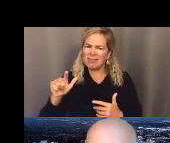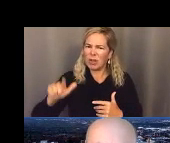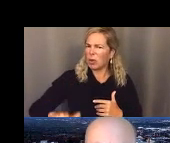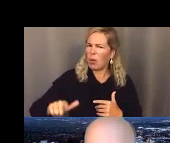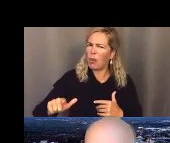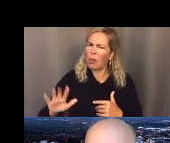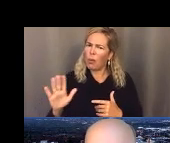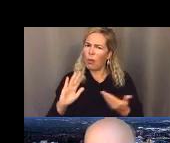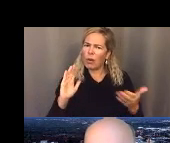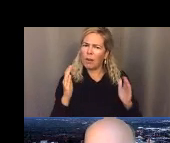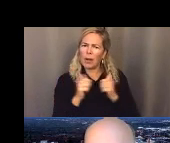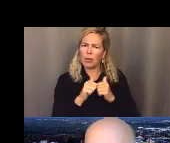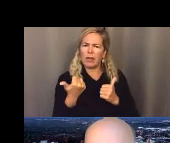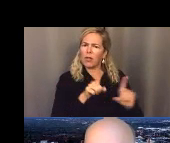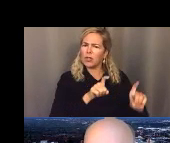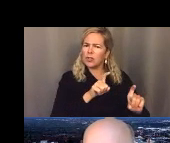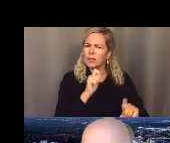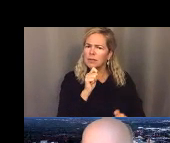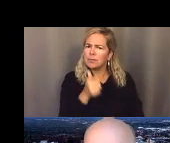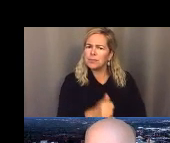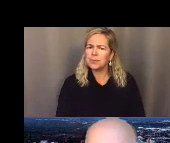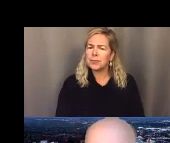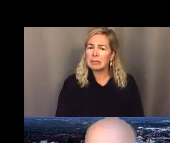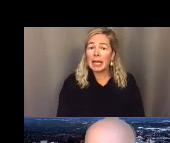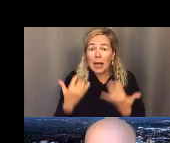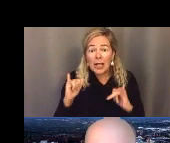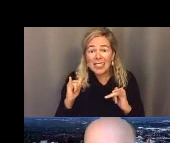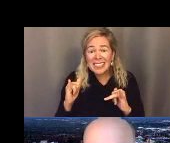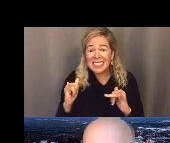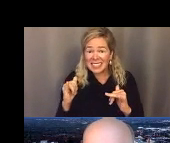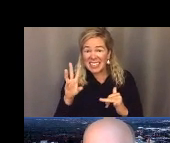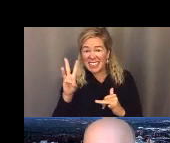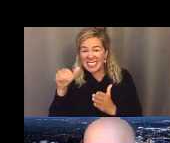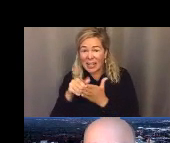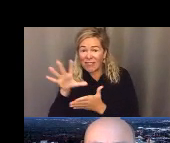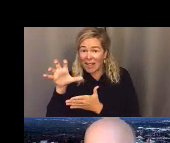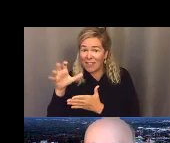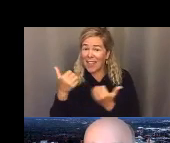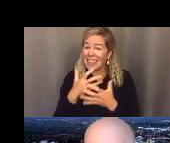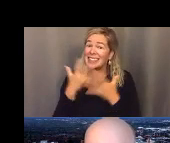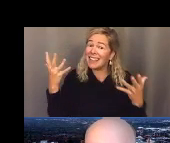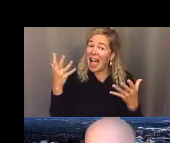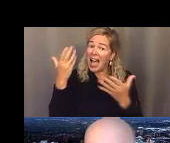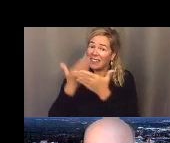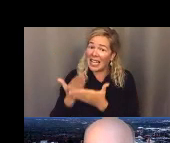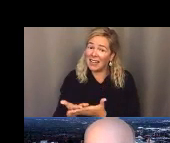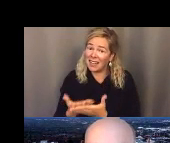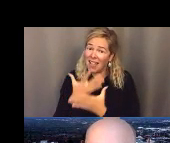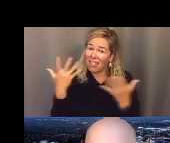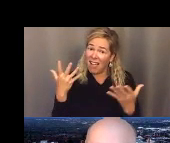compared to other surveys. Okay. We're still looking at 6,500 responses. I mean, that's a lot of data. Yeah.